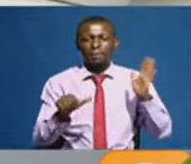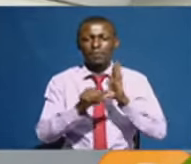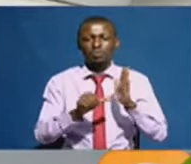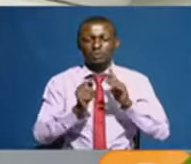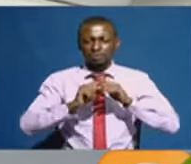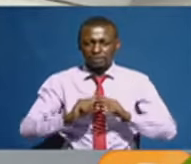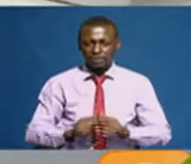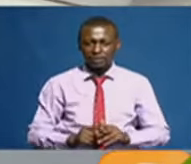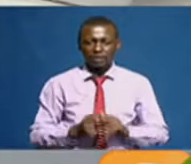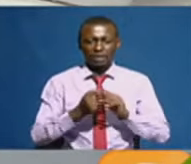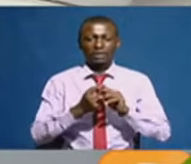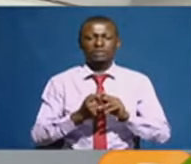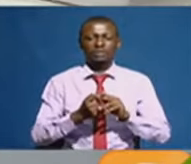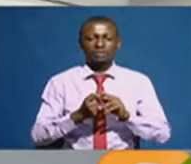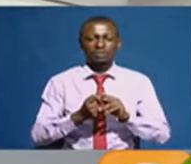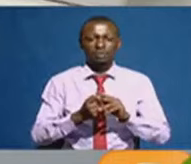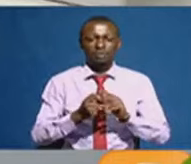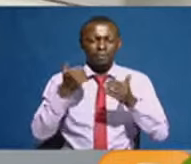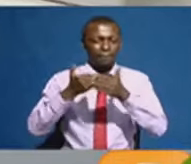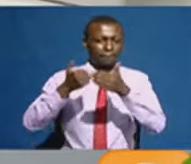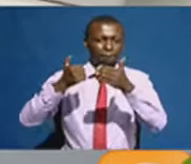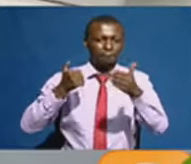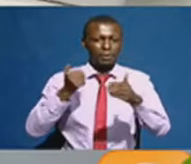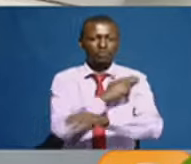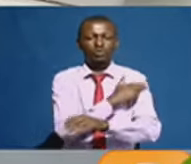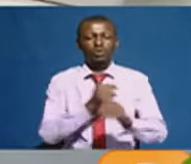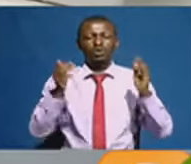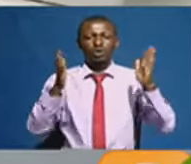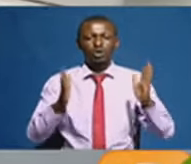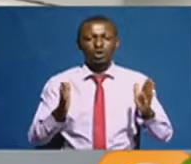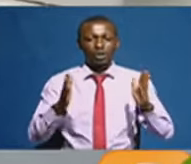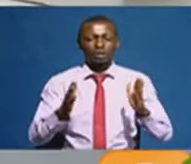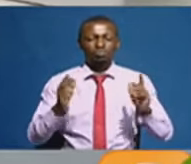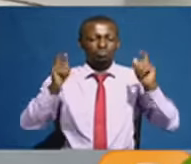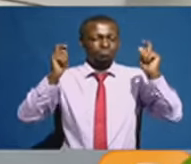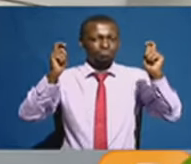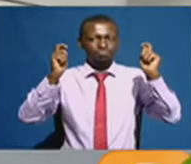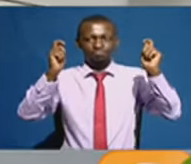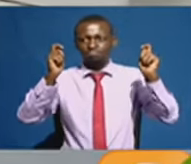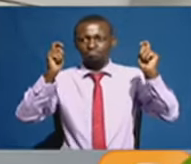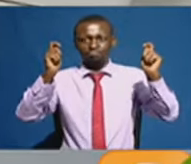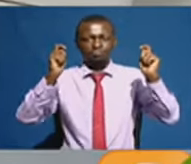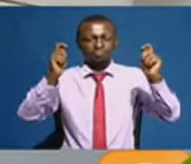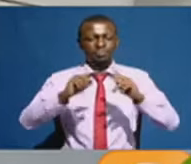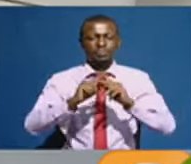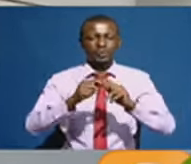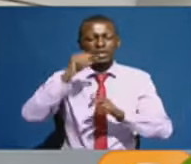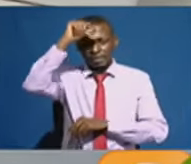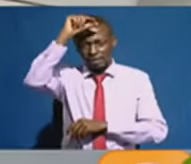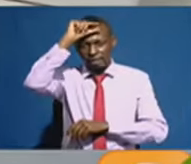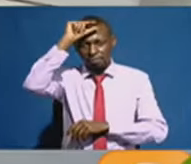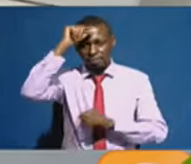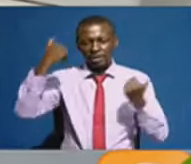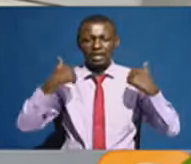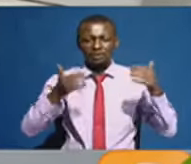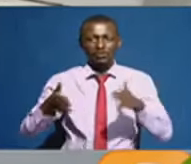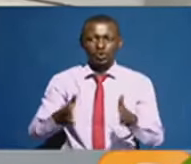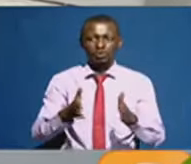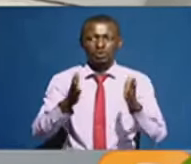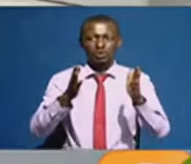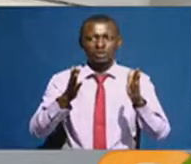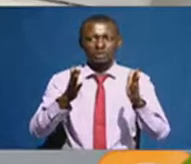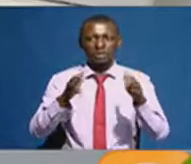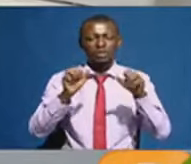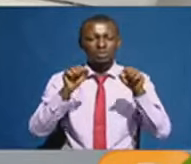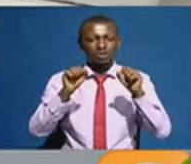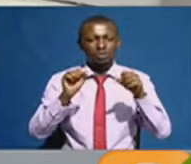the very start when the doctors declared the strike, because the government had an opportunity to make good